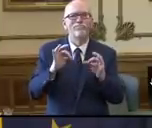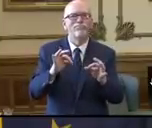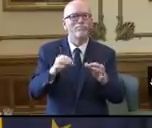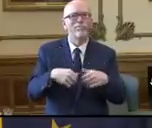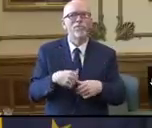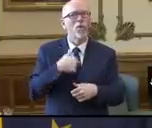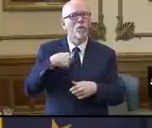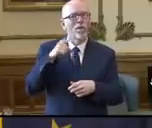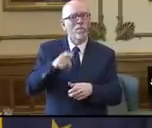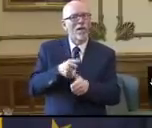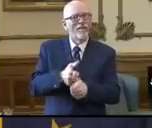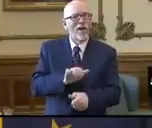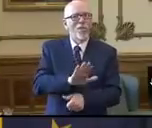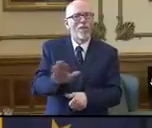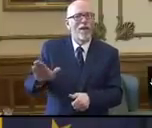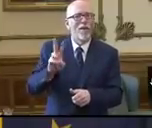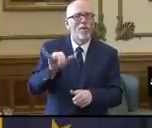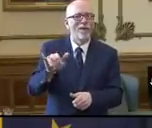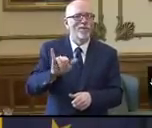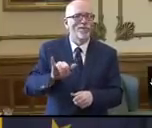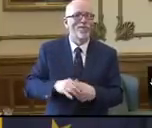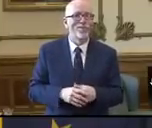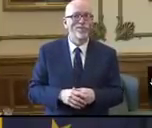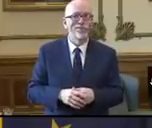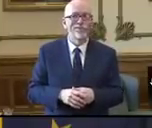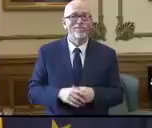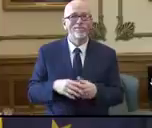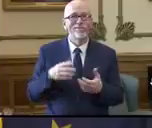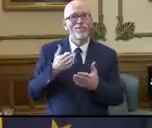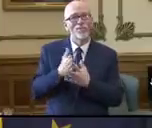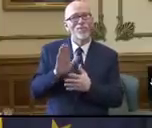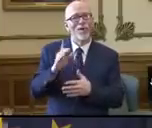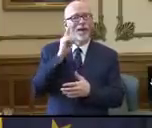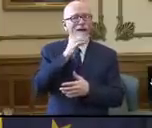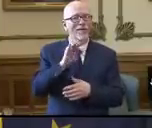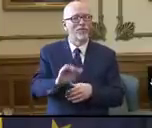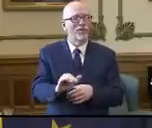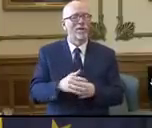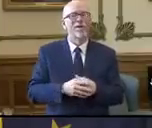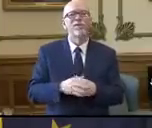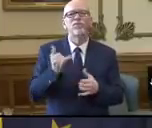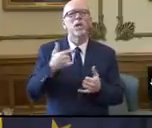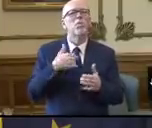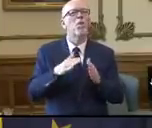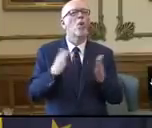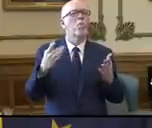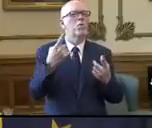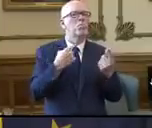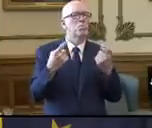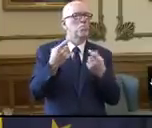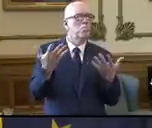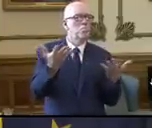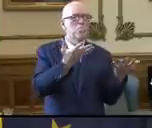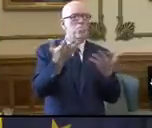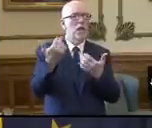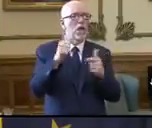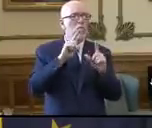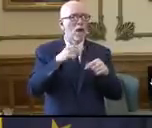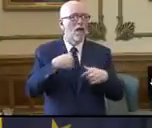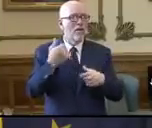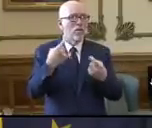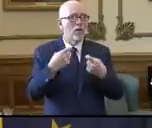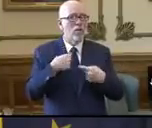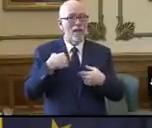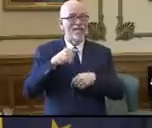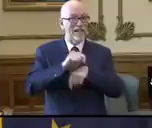and we need to follow their lead sometimes through the eyes of a babe. So with that, we'll open up the lines and take any question that you might have. We have the whole